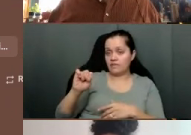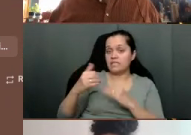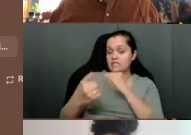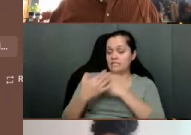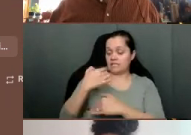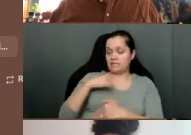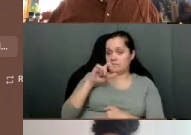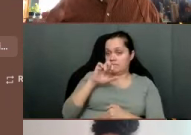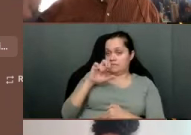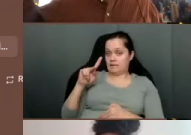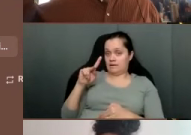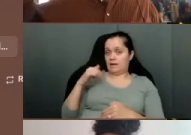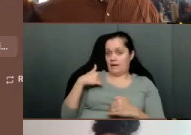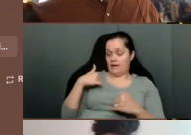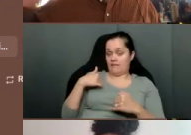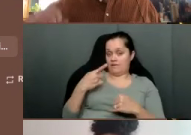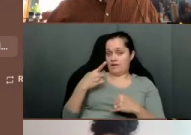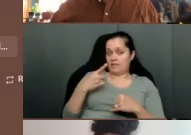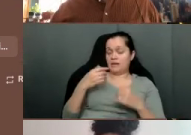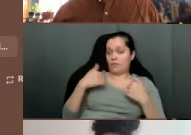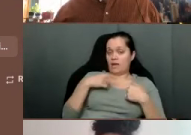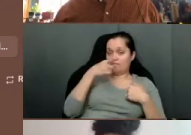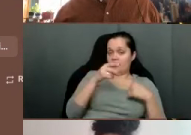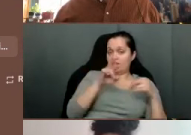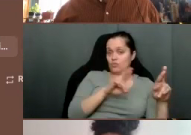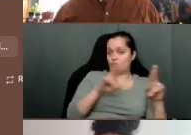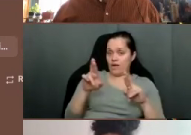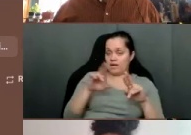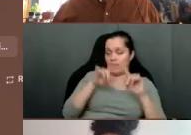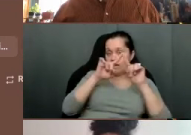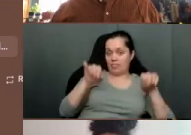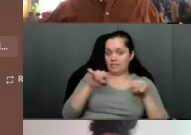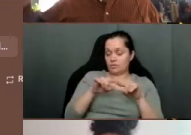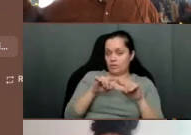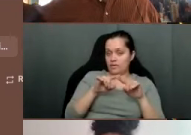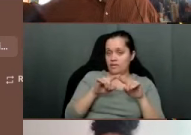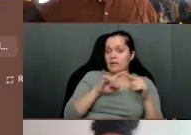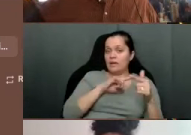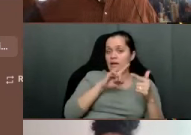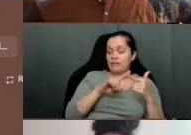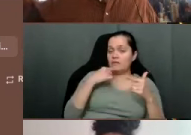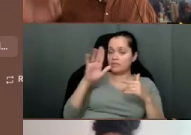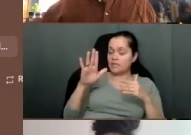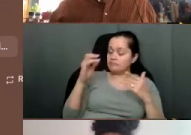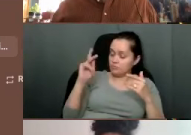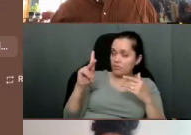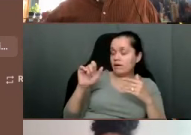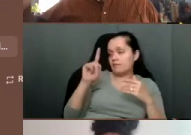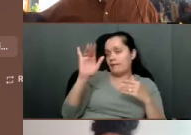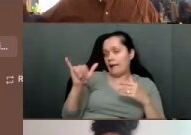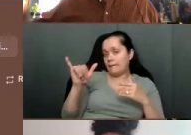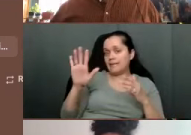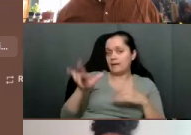the link. I will then have this ready on the screen. And then I would say, okay, Abby,